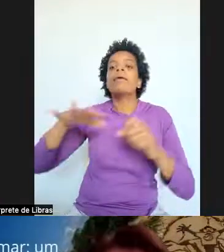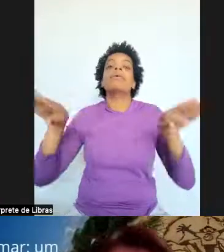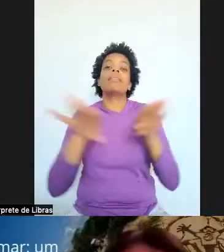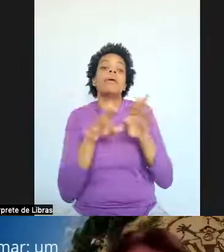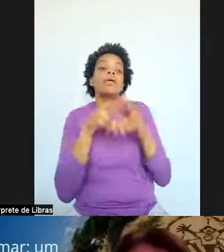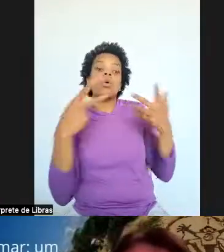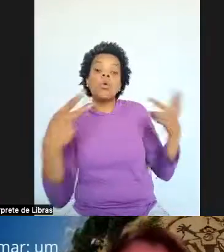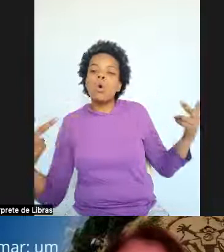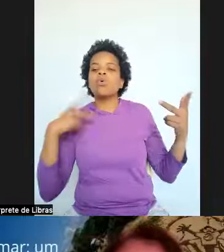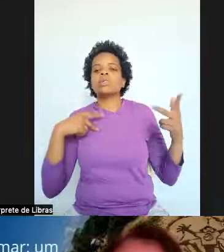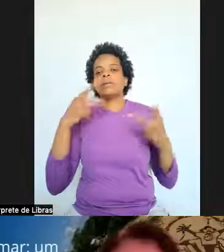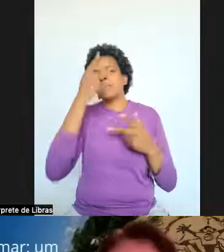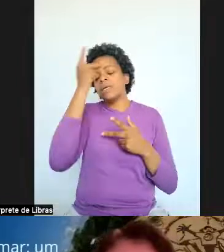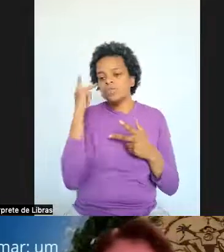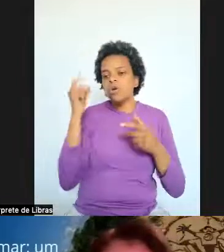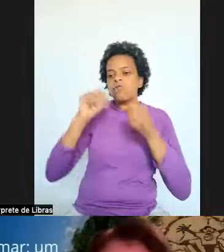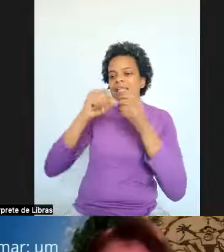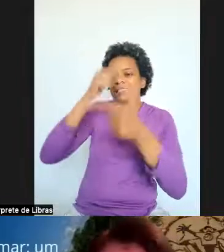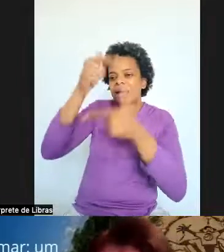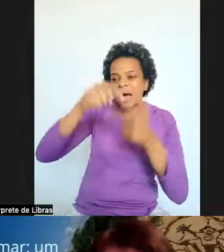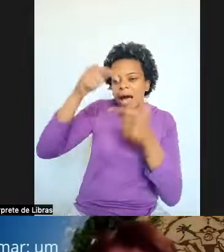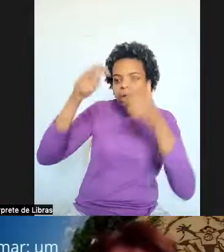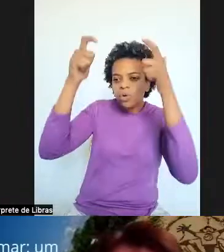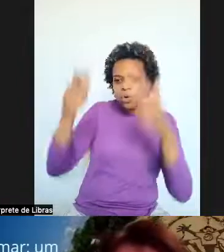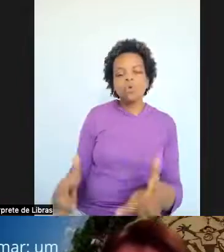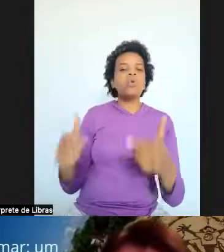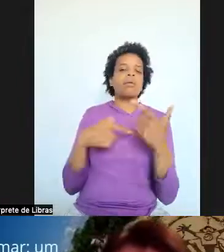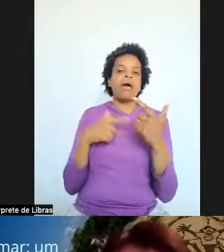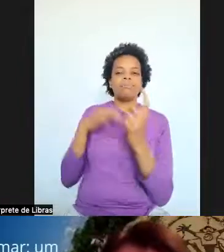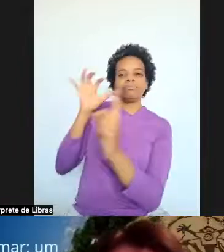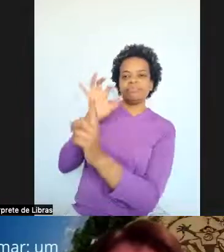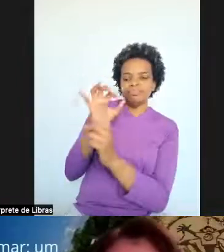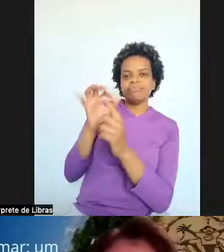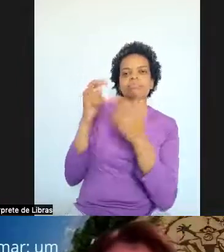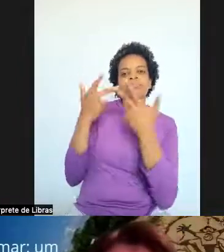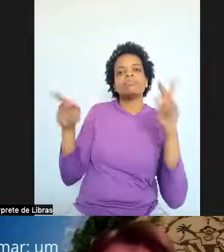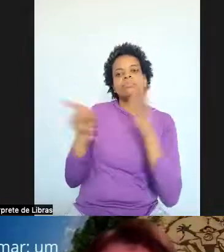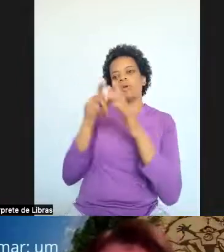environment, and the human activities related to